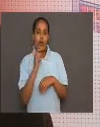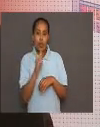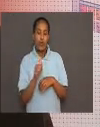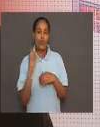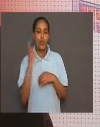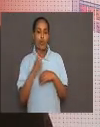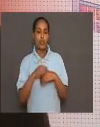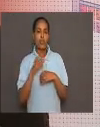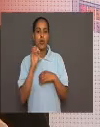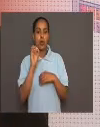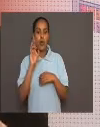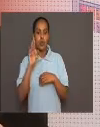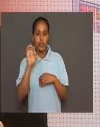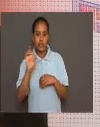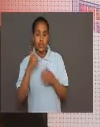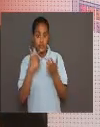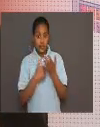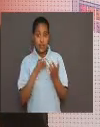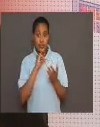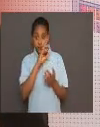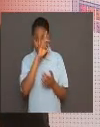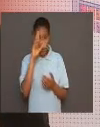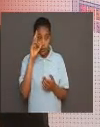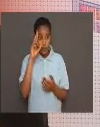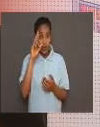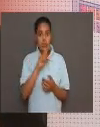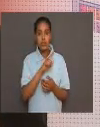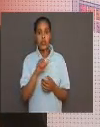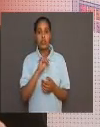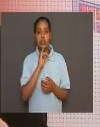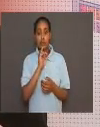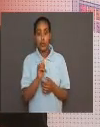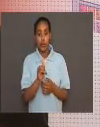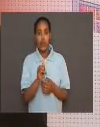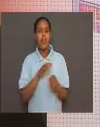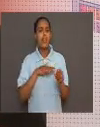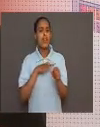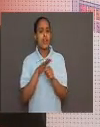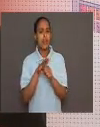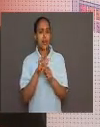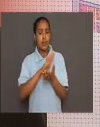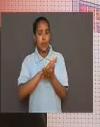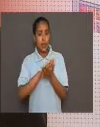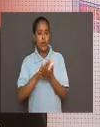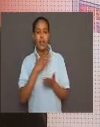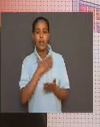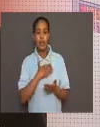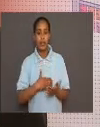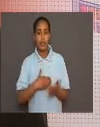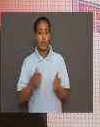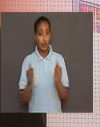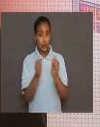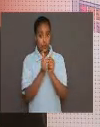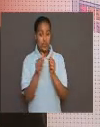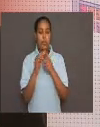ores. This is because there is not always enough pure element